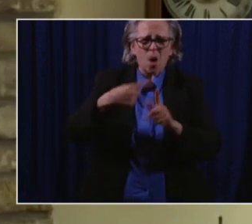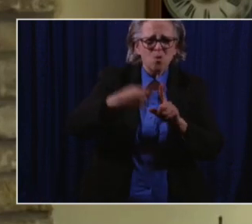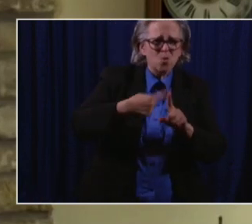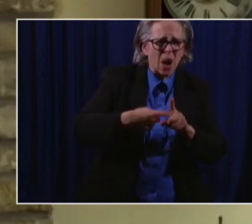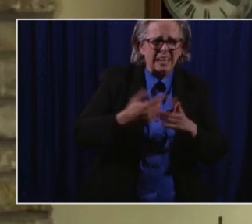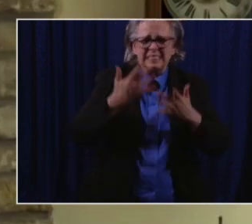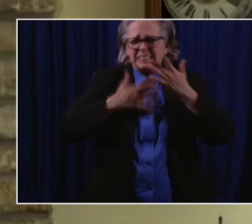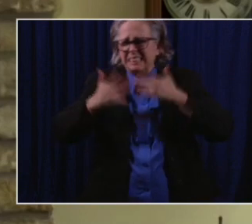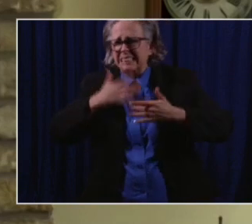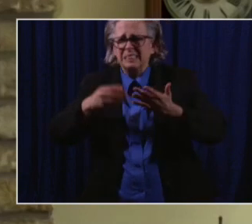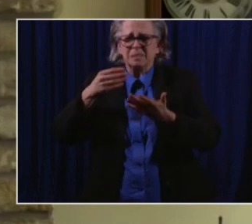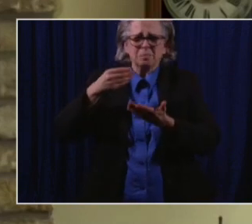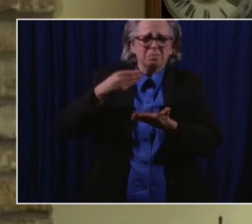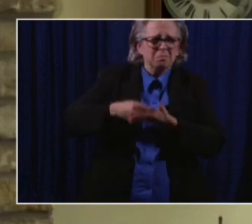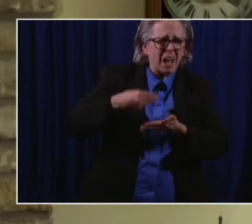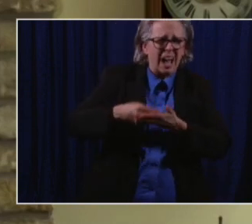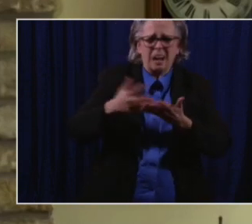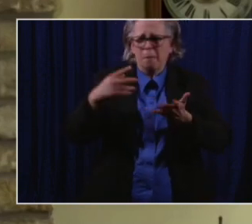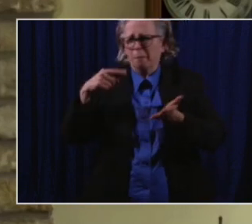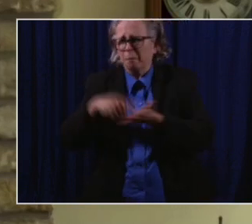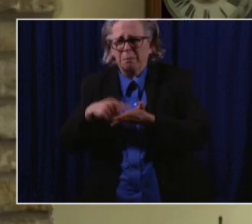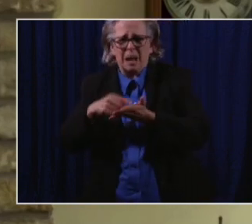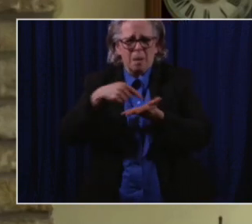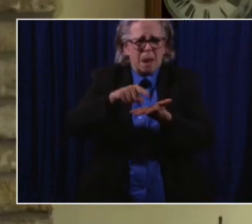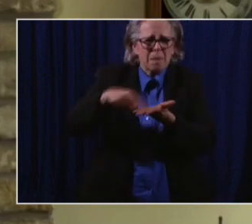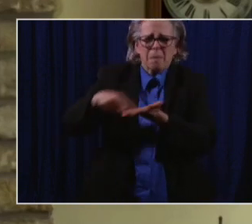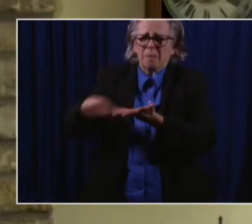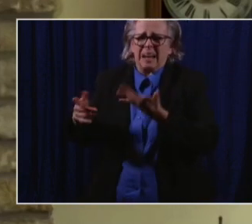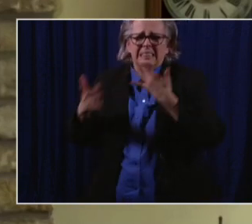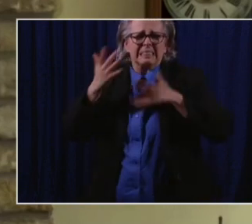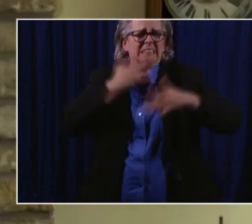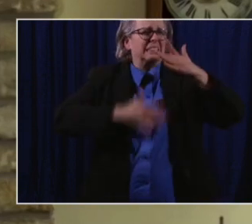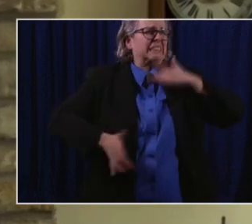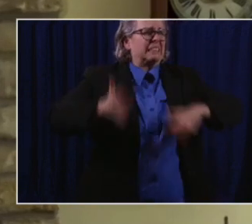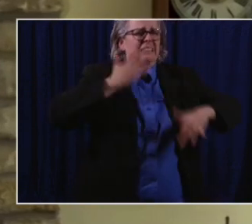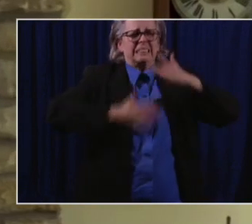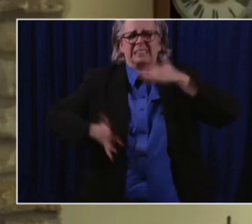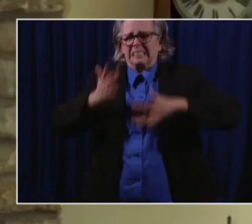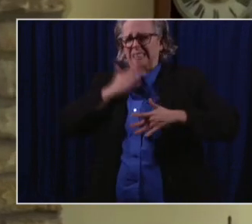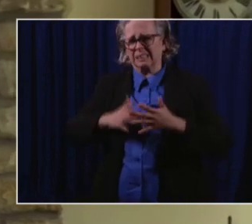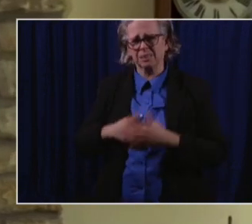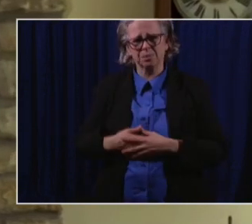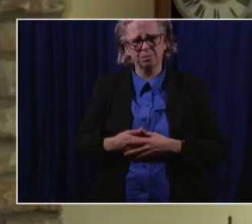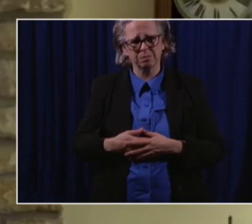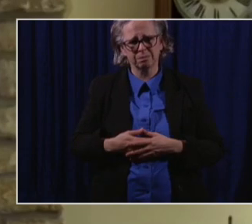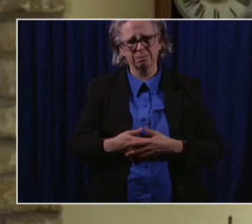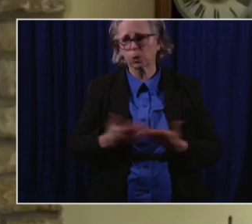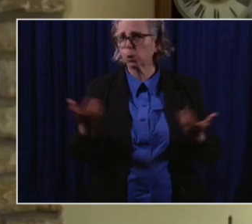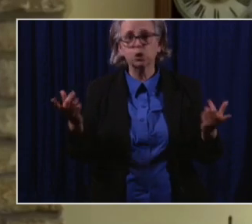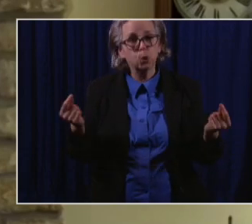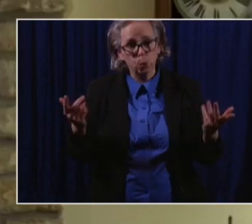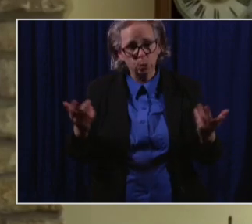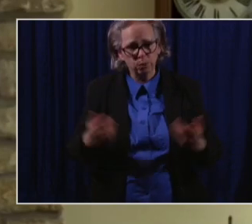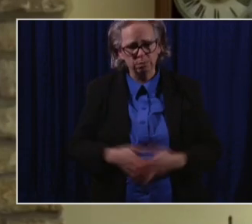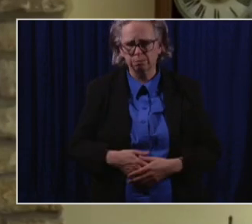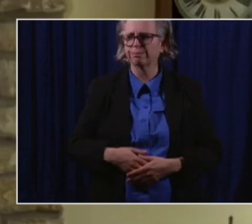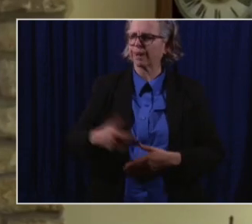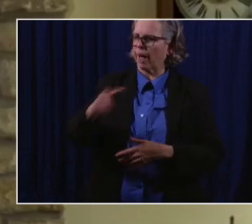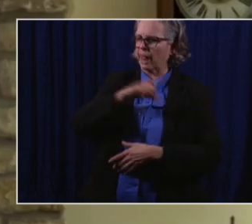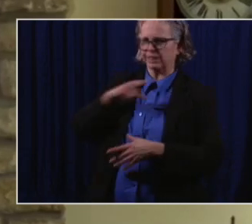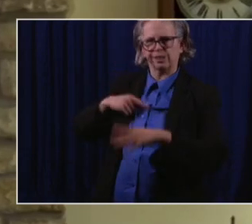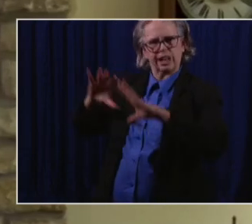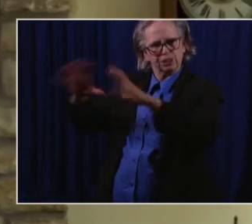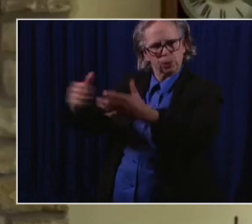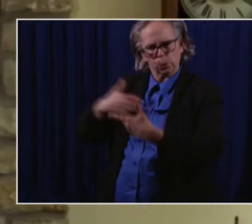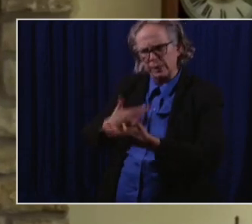bills. We are working closely with our partners in the General Assembly and hope to have something to announce